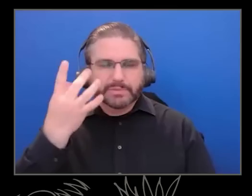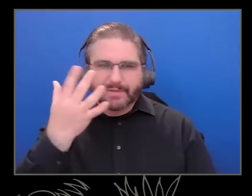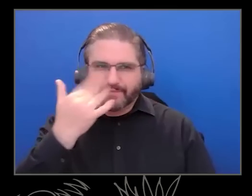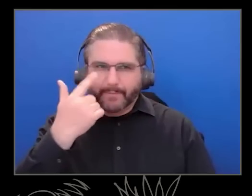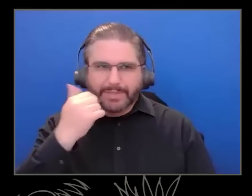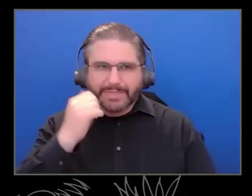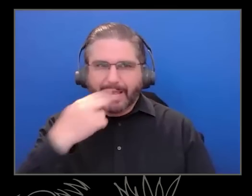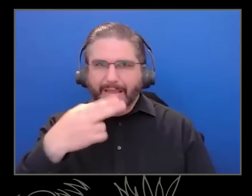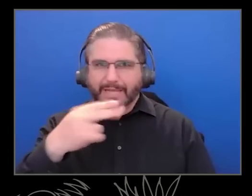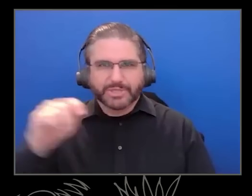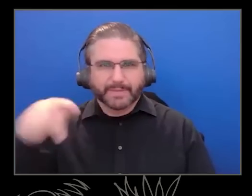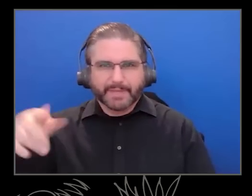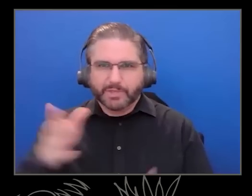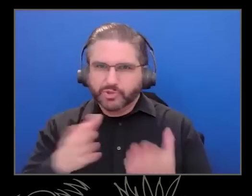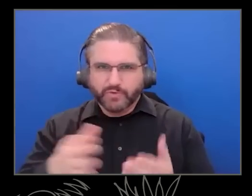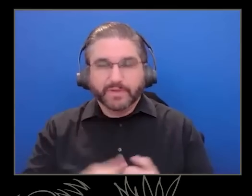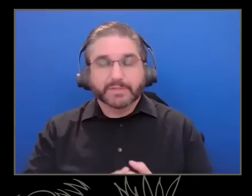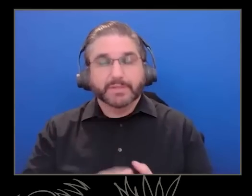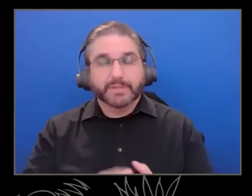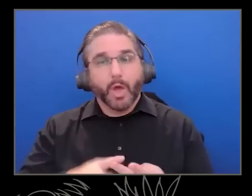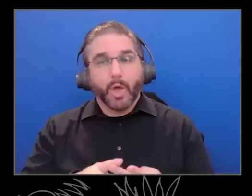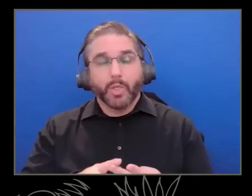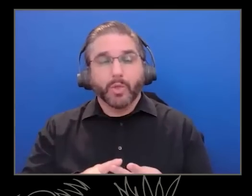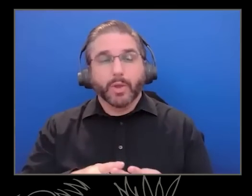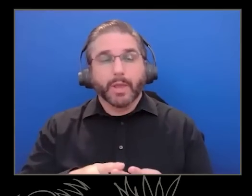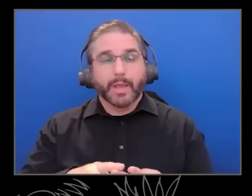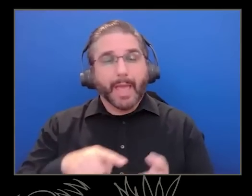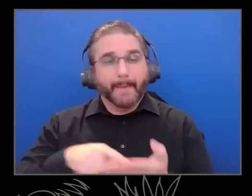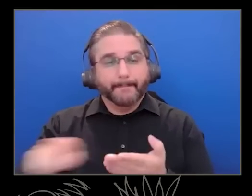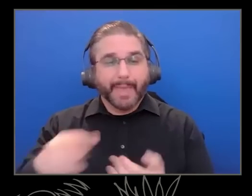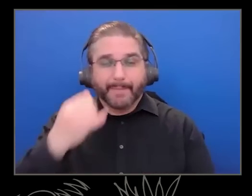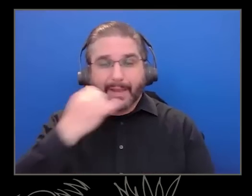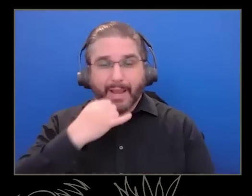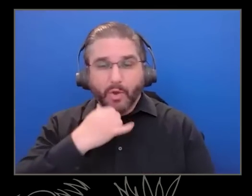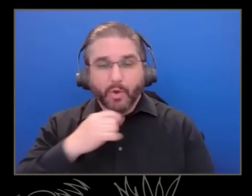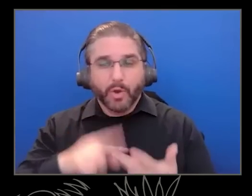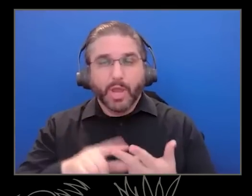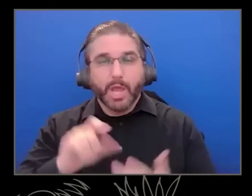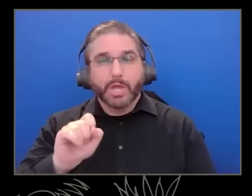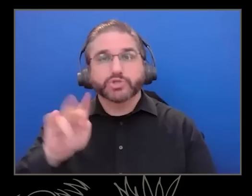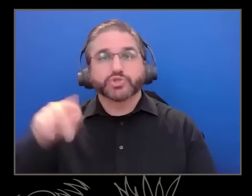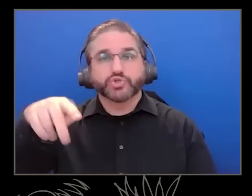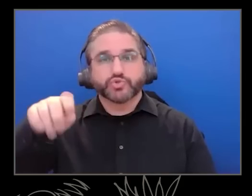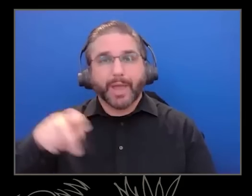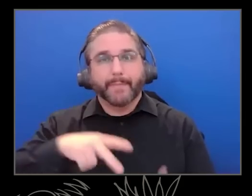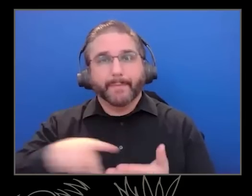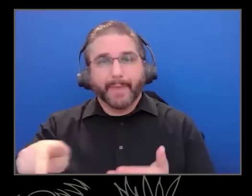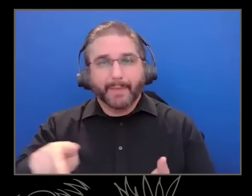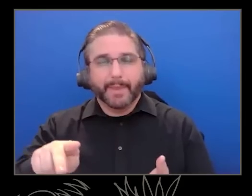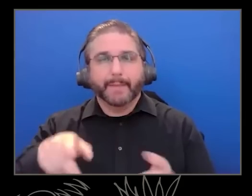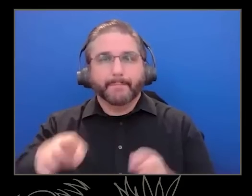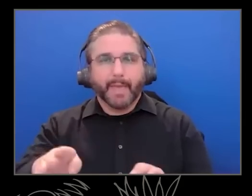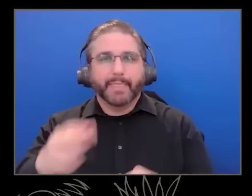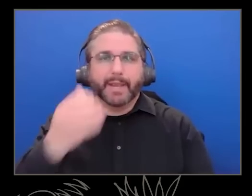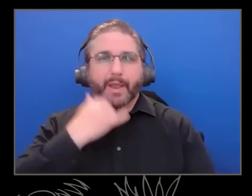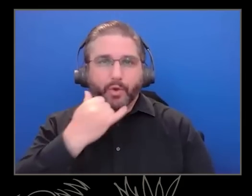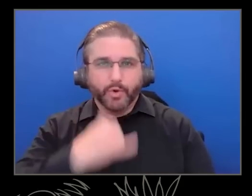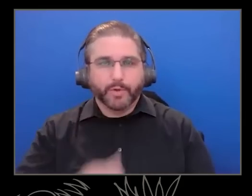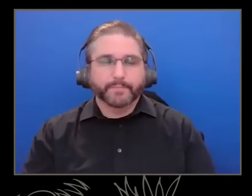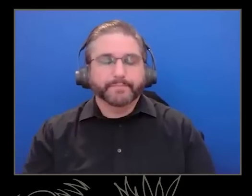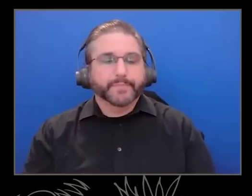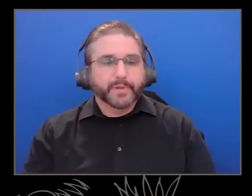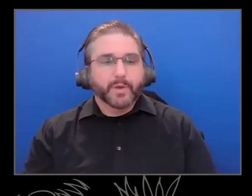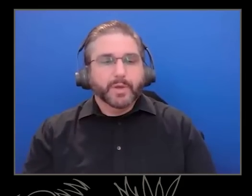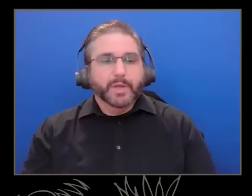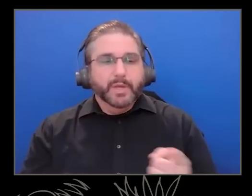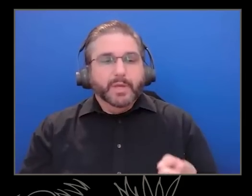We have a Stripe payment error and a Stripe payment method error. So we took the opportunity as we were pulling out the renewal